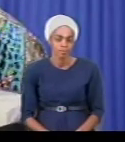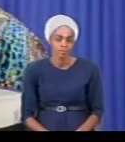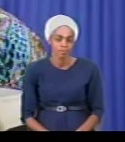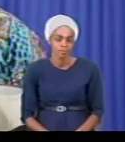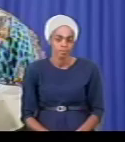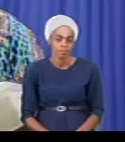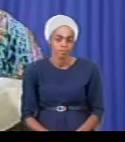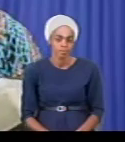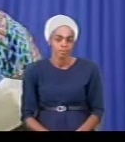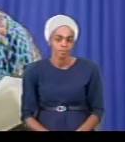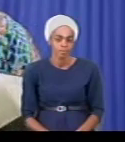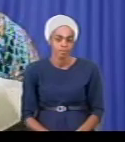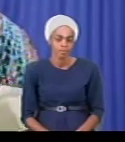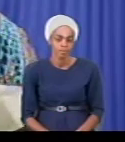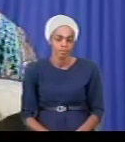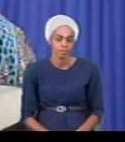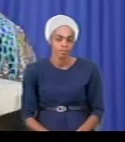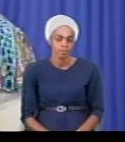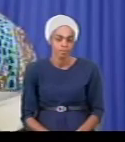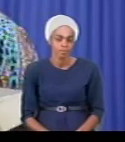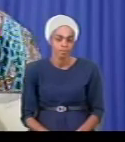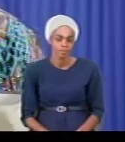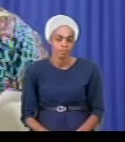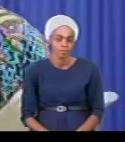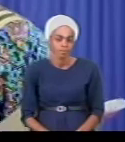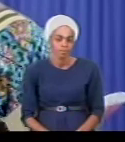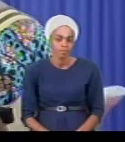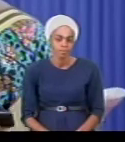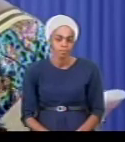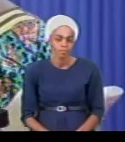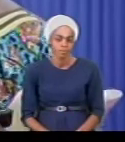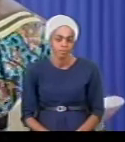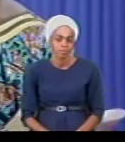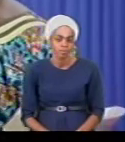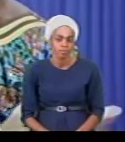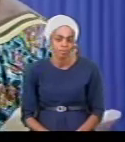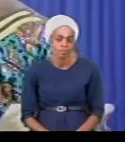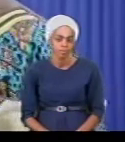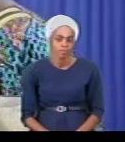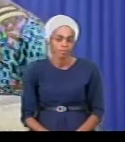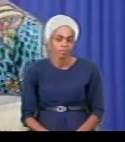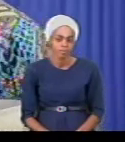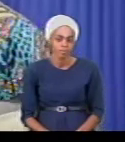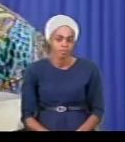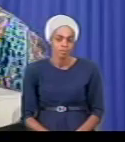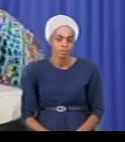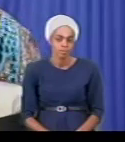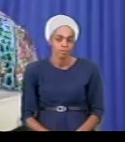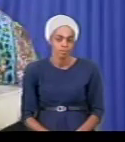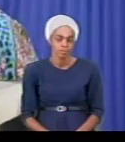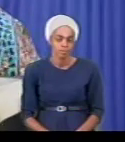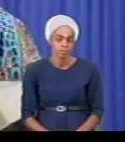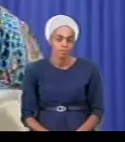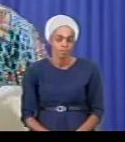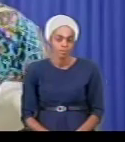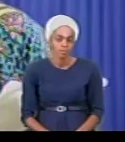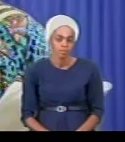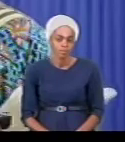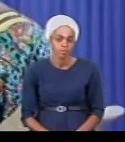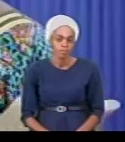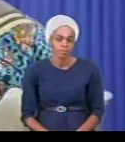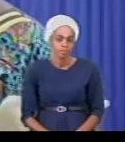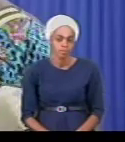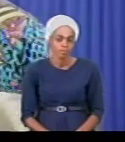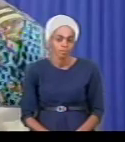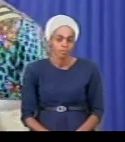se supernatural power through Christ ni ile ogoni ni bori ni River State